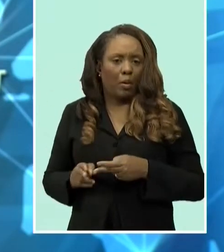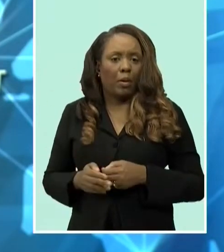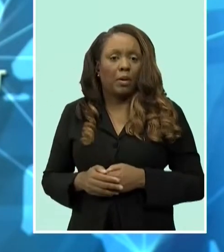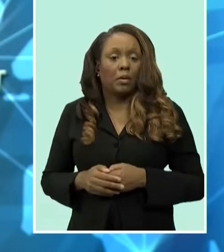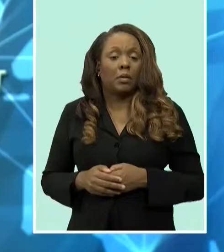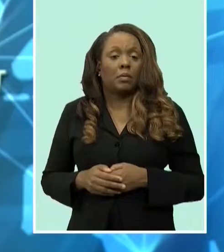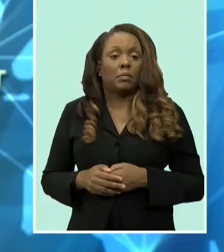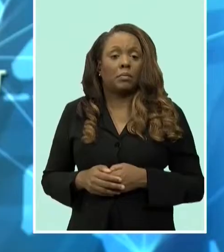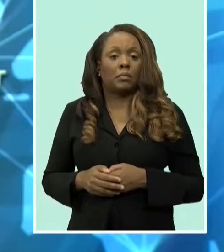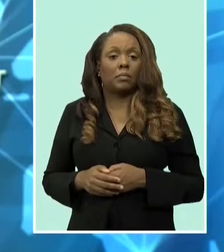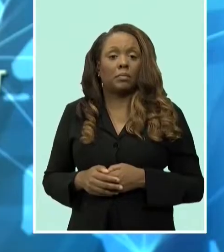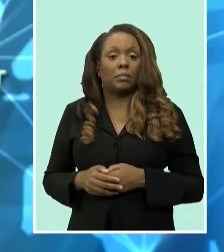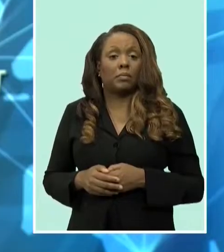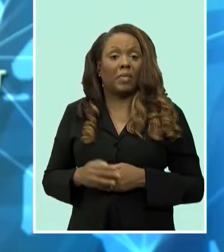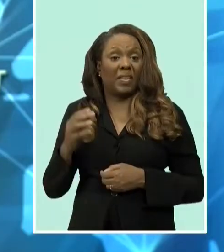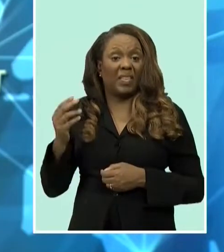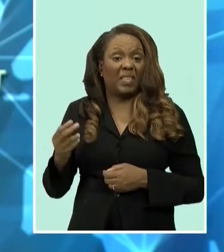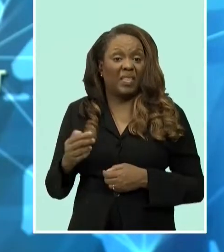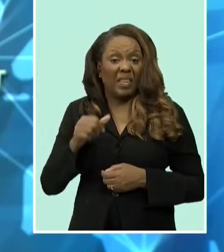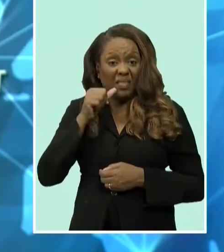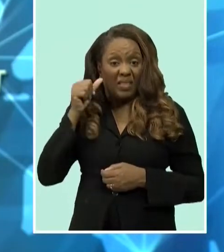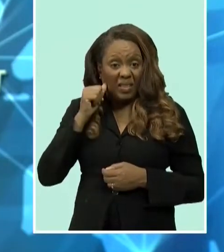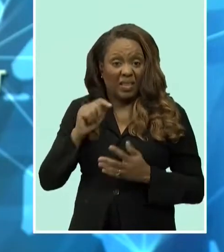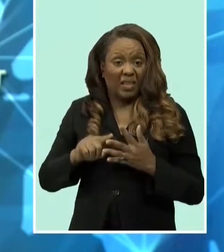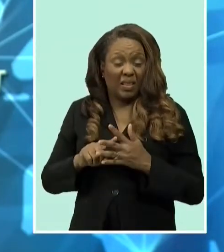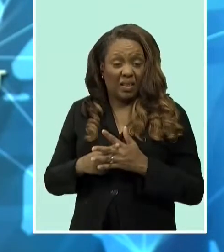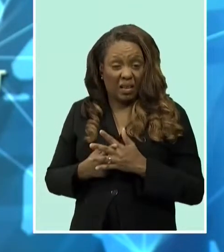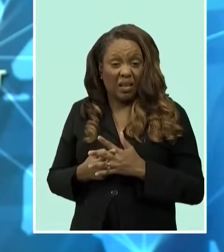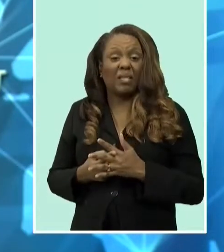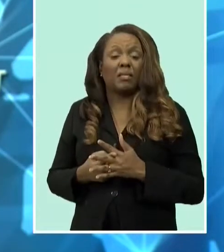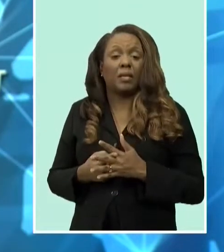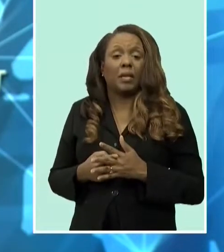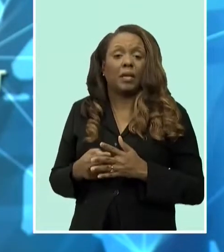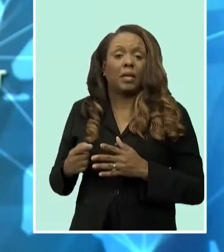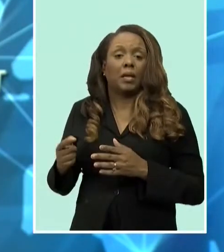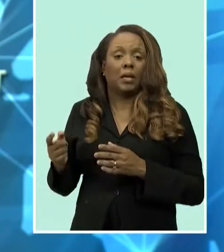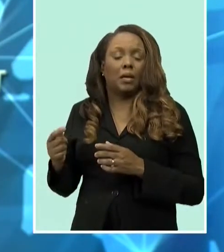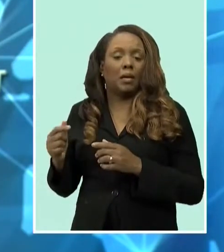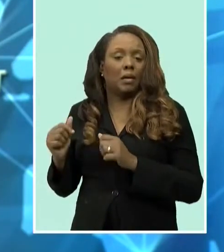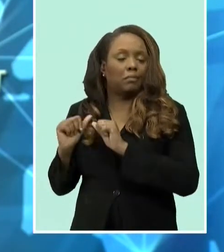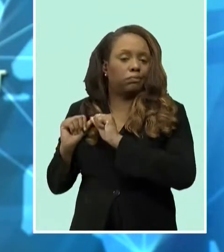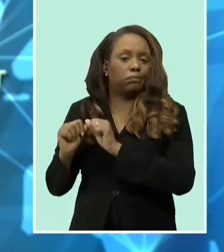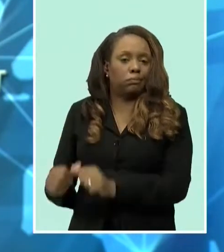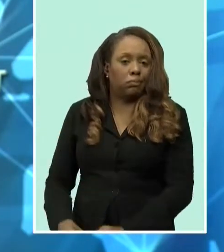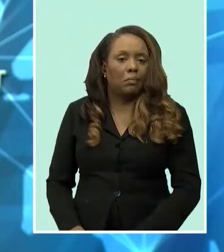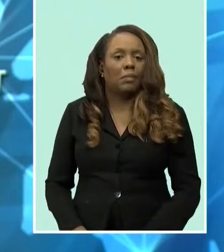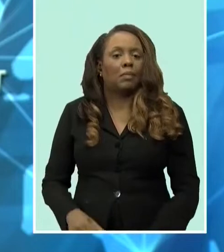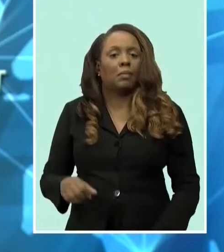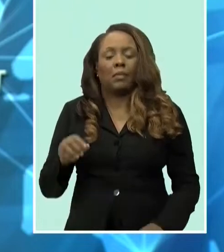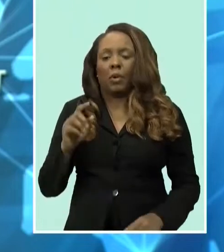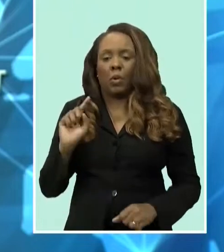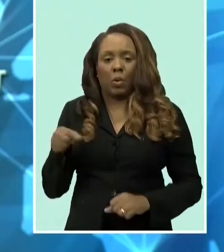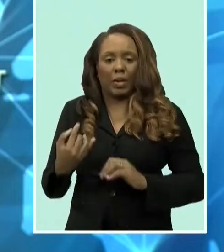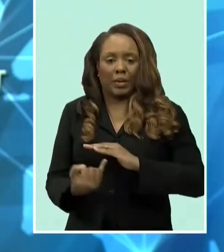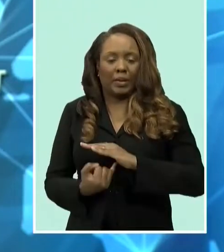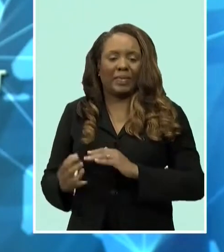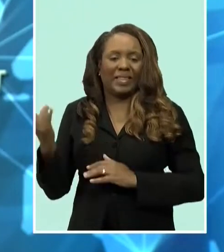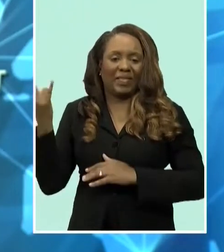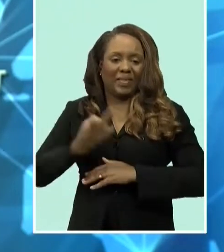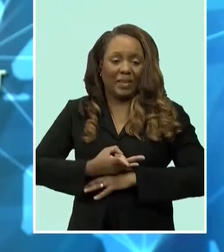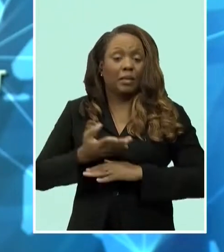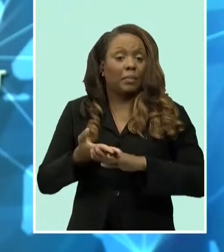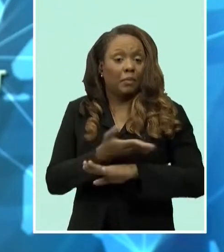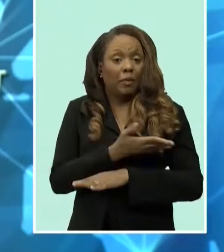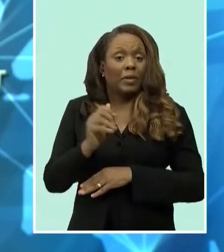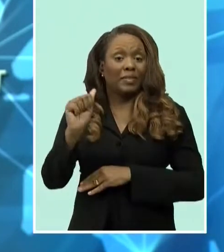test positive for the viral illness can be discharged on the 7th day after receiving their result. Now, initially, the isolation time was